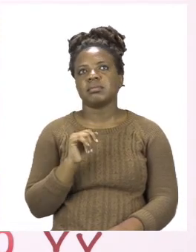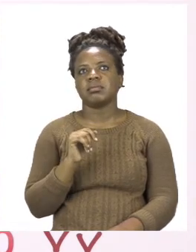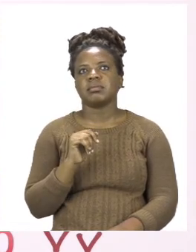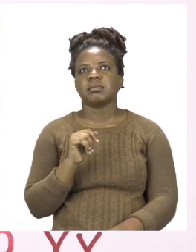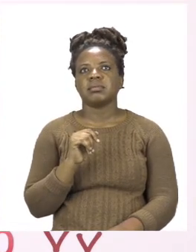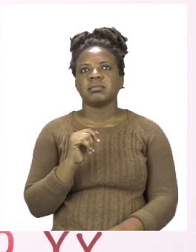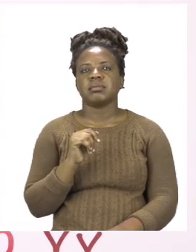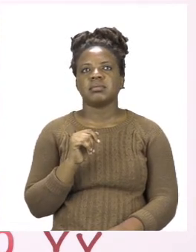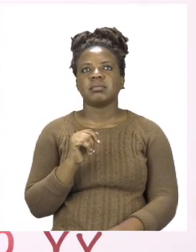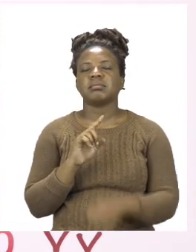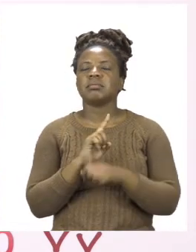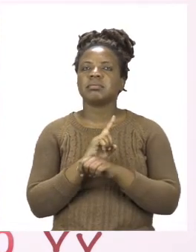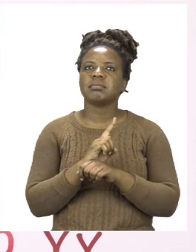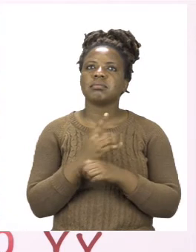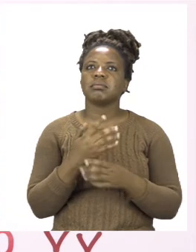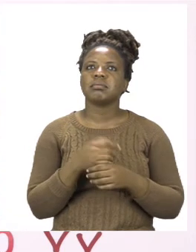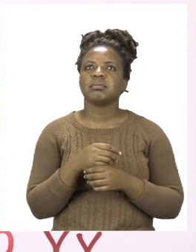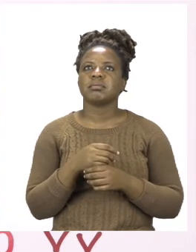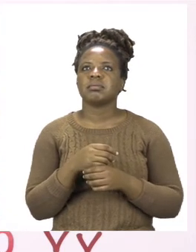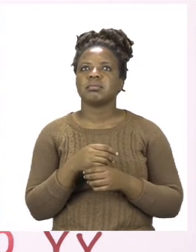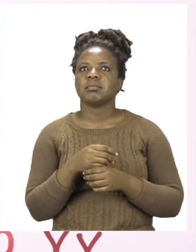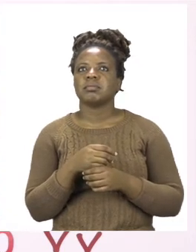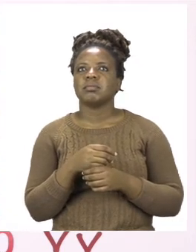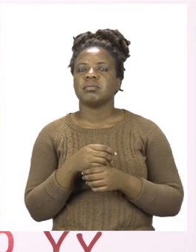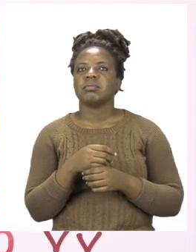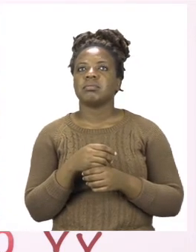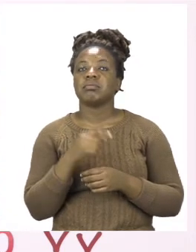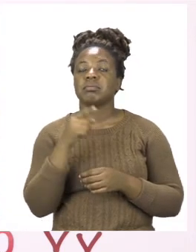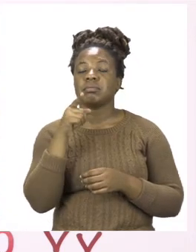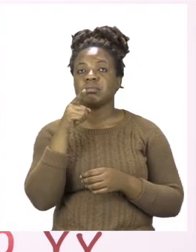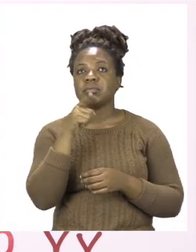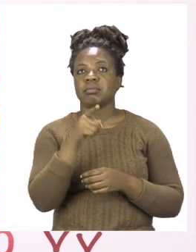sentence can be you.